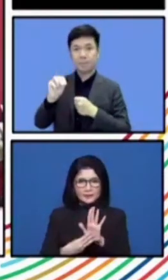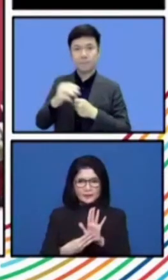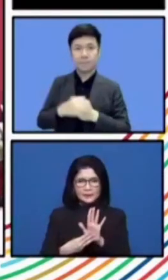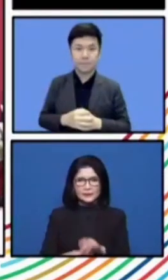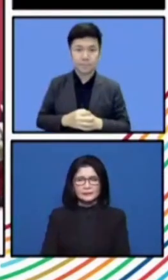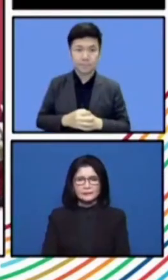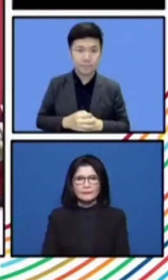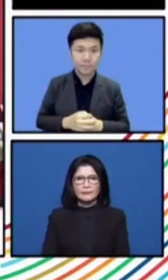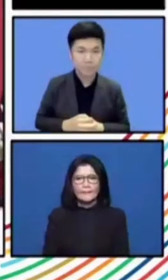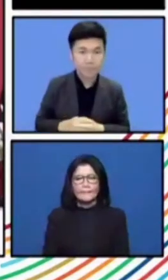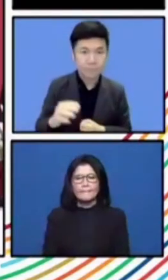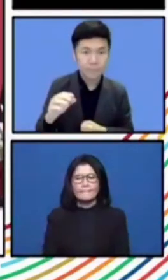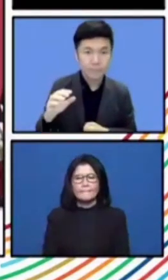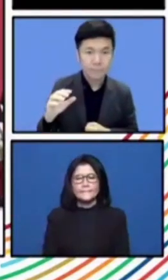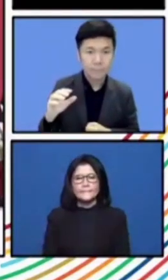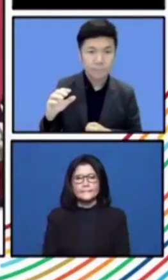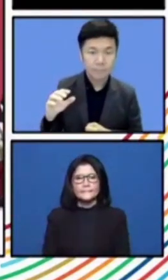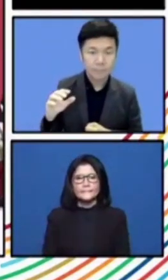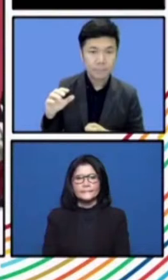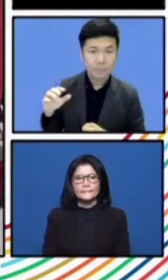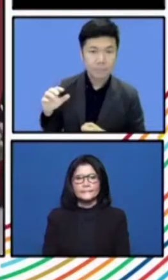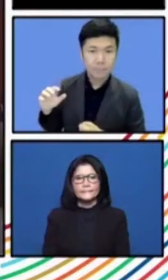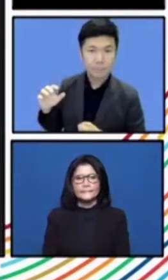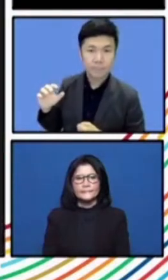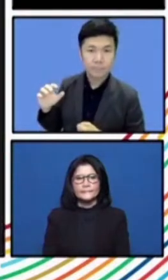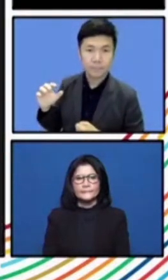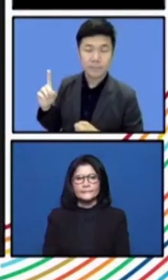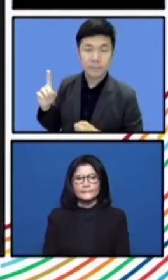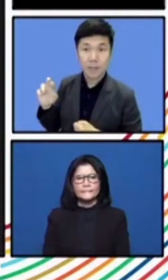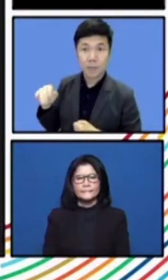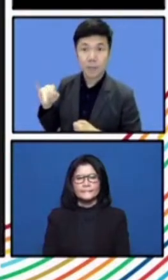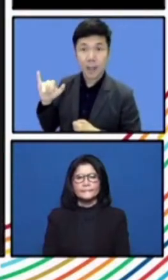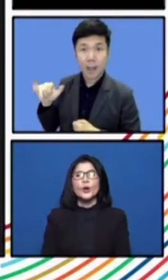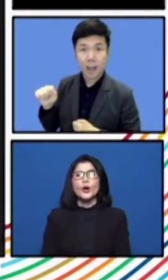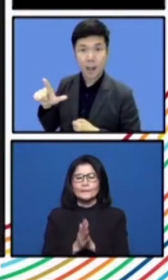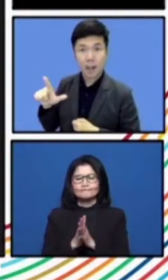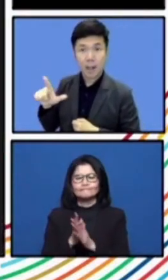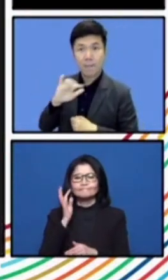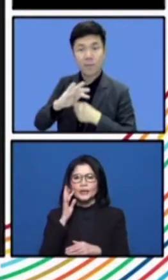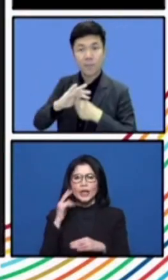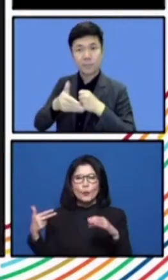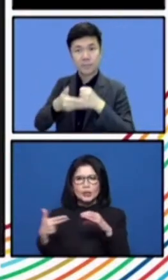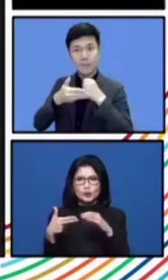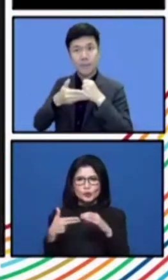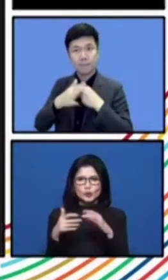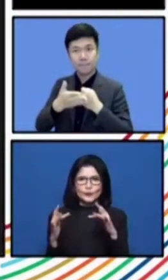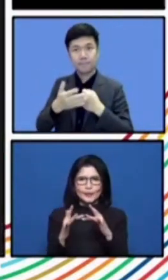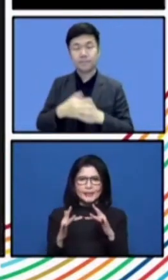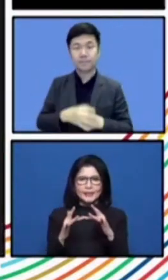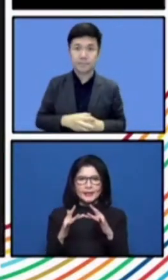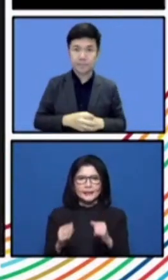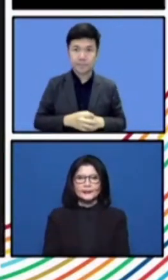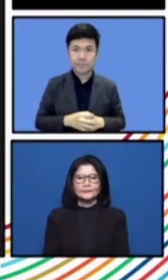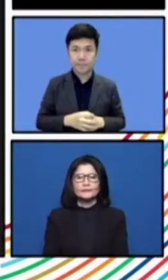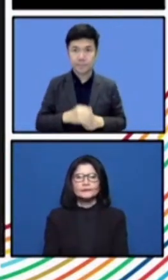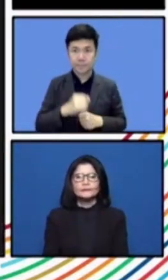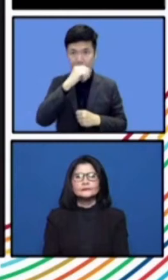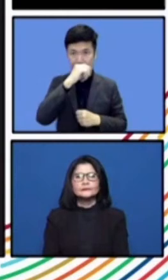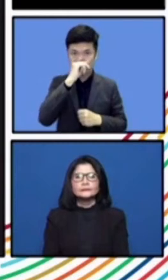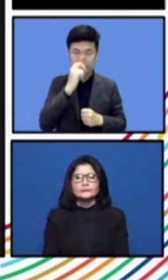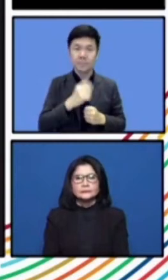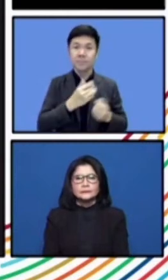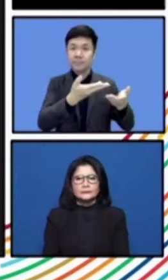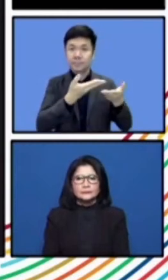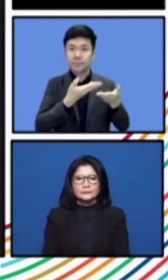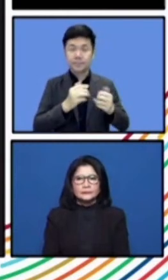thank you chair he's joining us via Zoom yeah thank you chair um and the